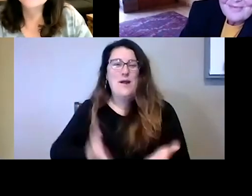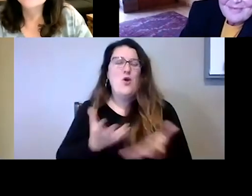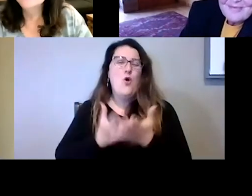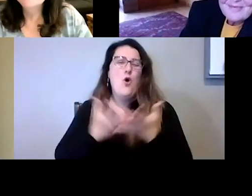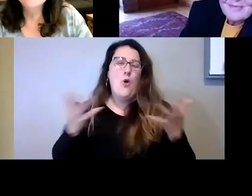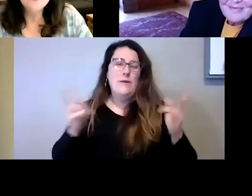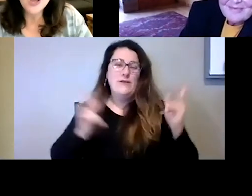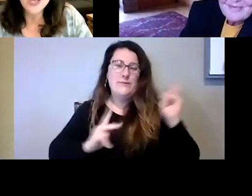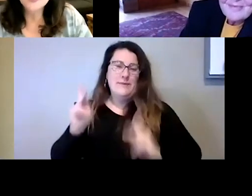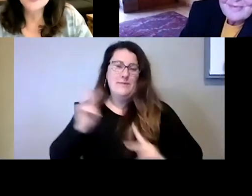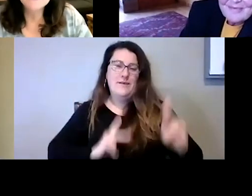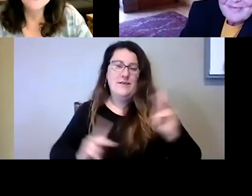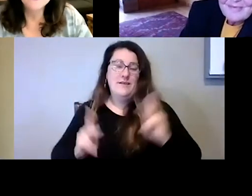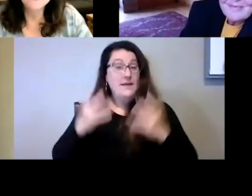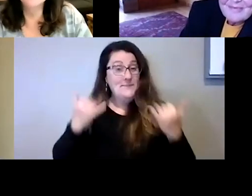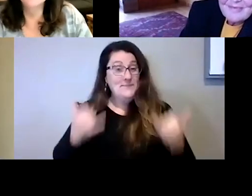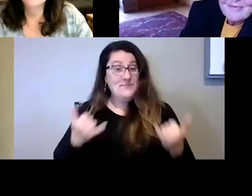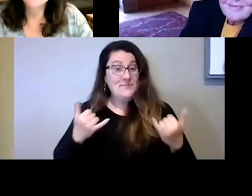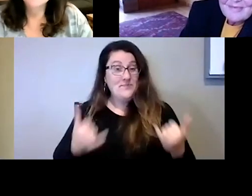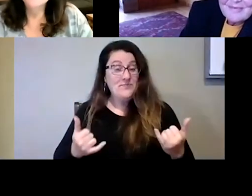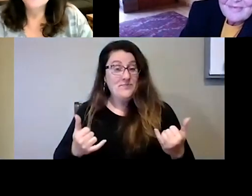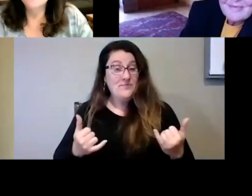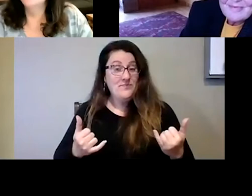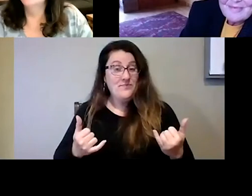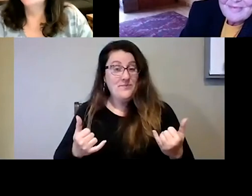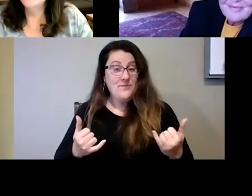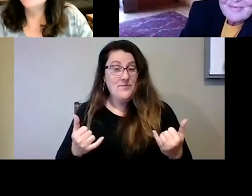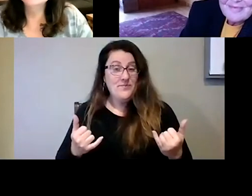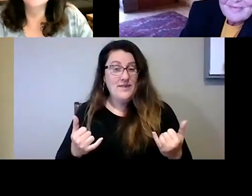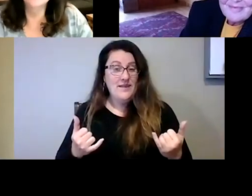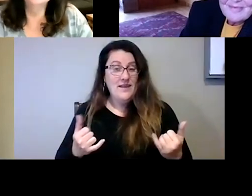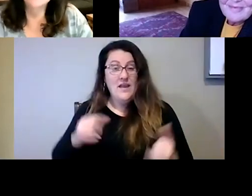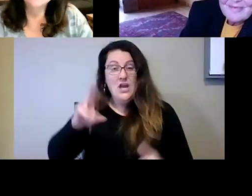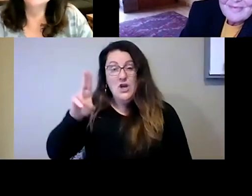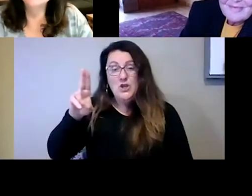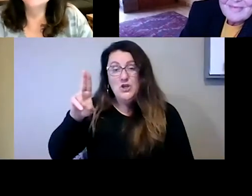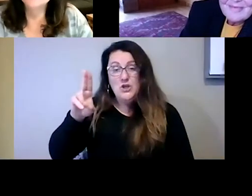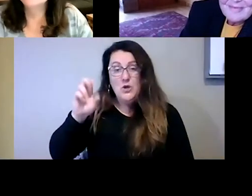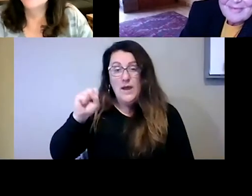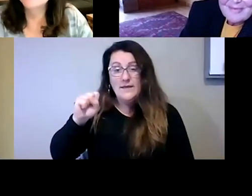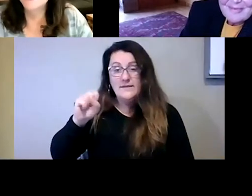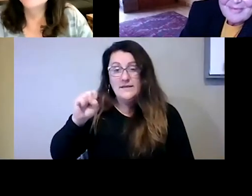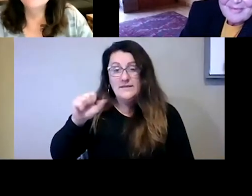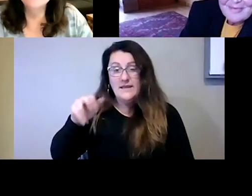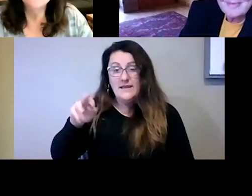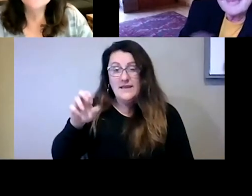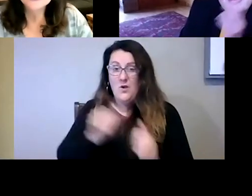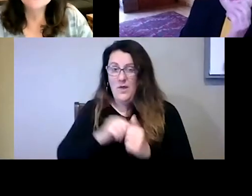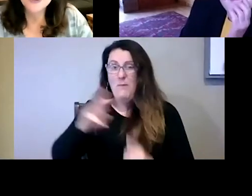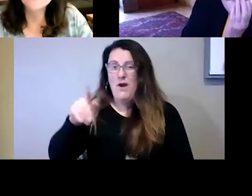of folks. And meanwhile, we picked up a U.S. Senate seat with Mark